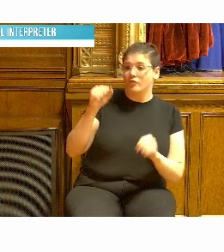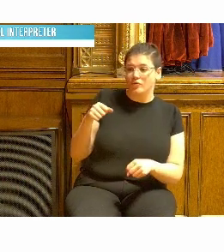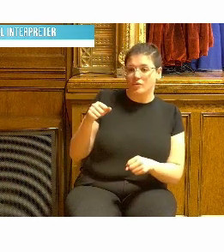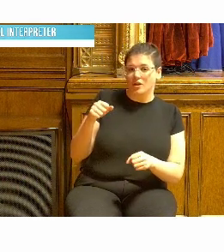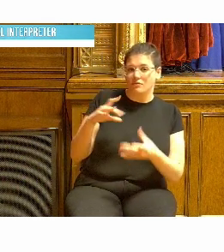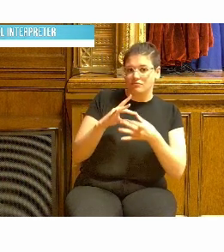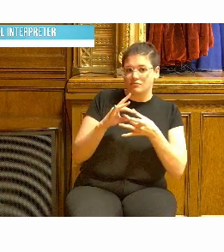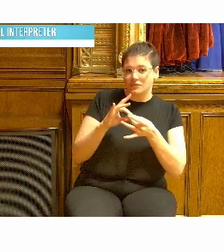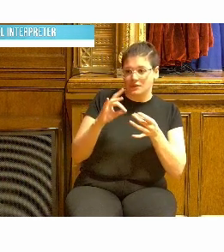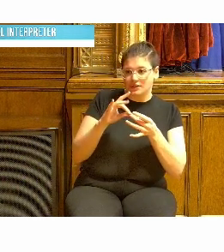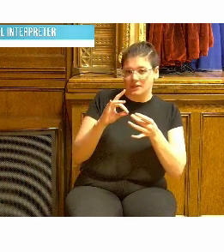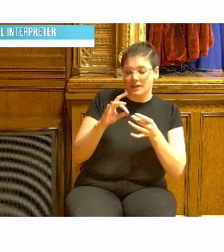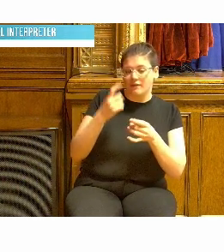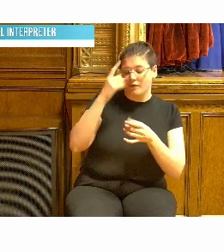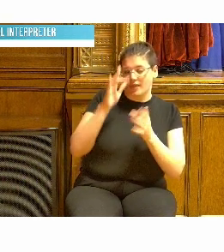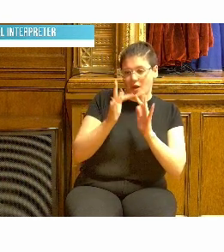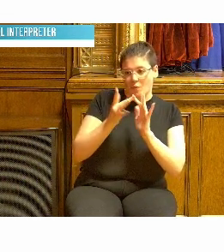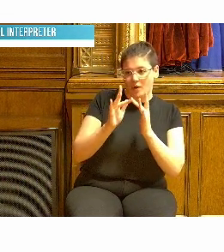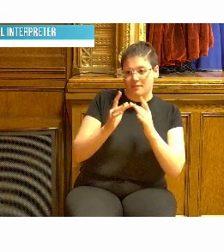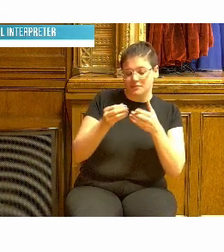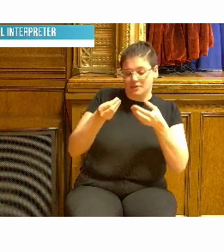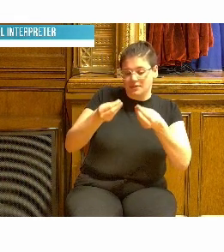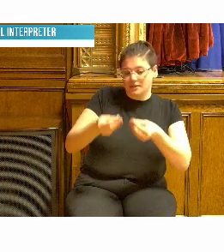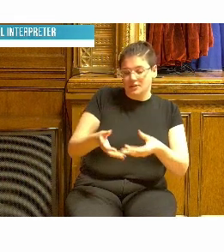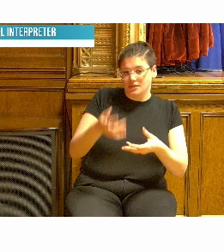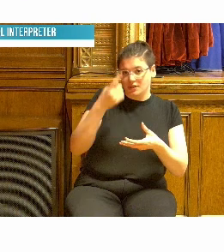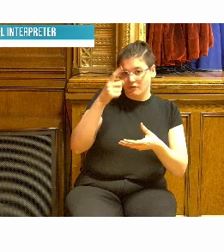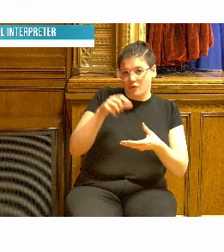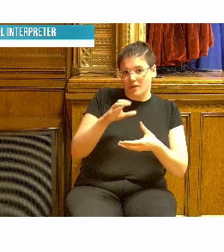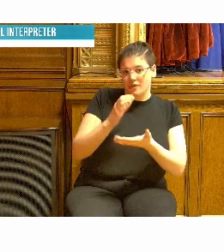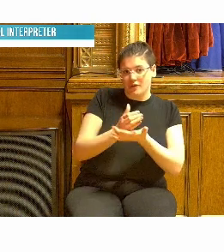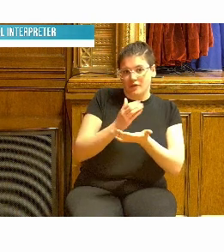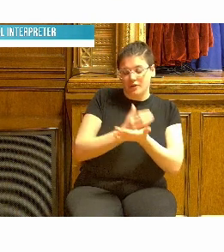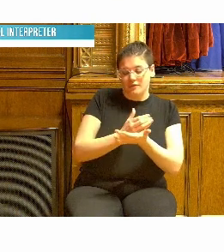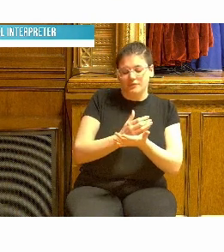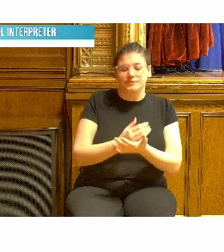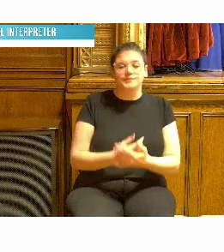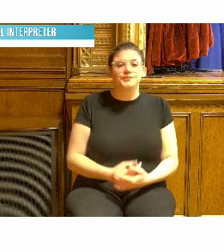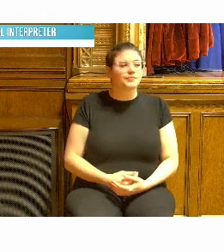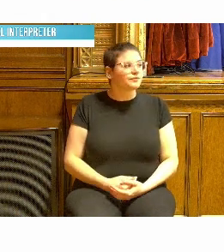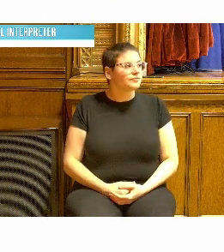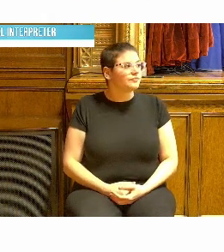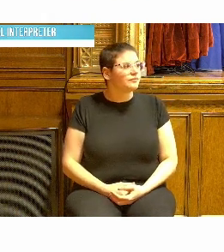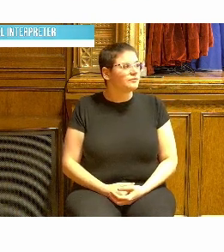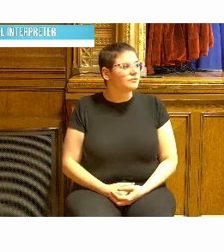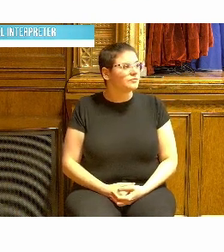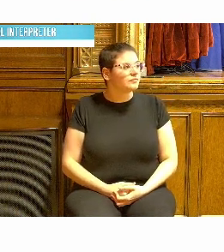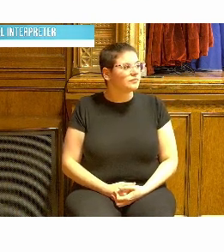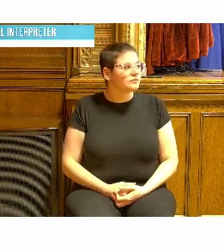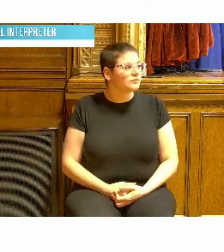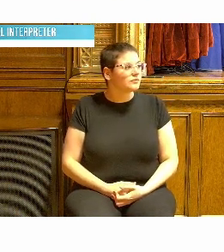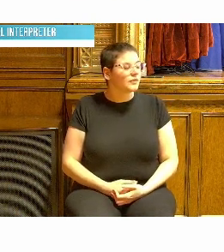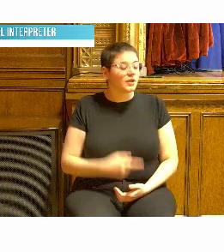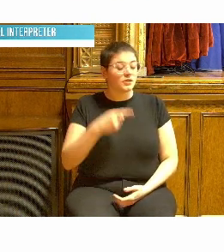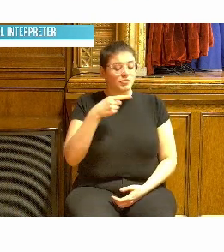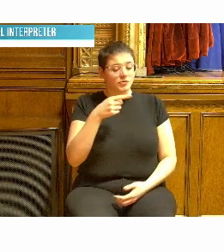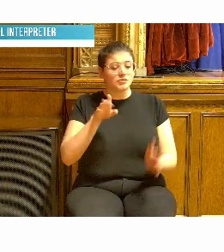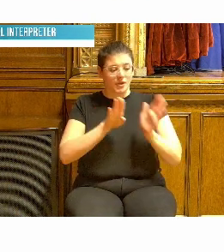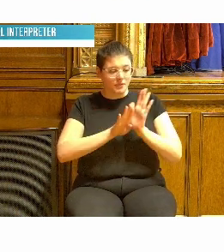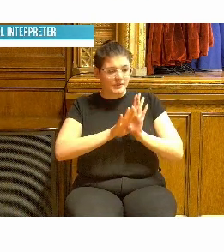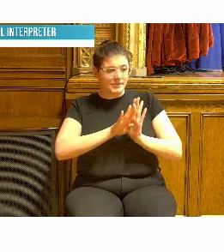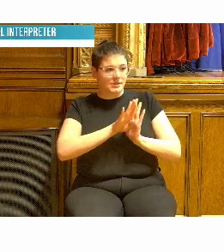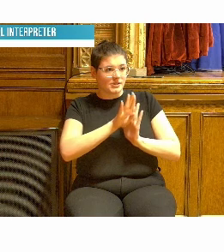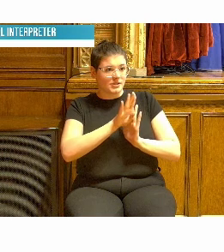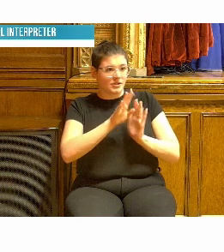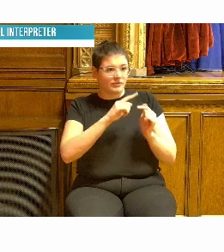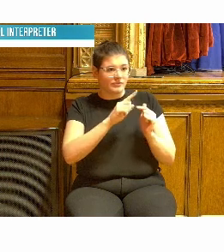we would appreciate that if you want to provide that really quickly for us. Yes, the website was developed by a